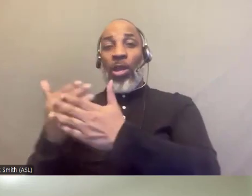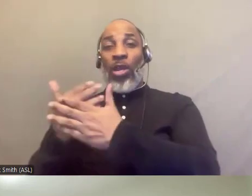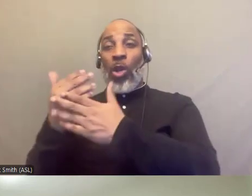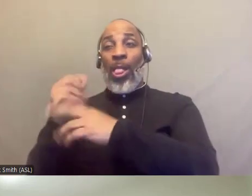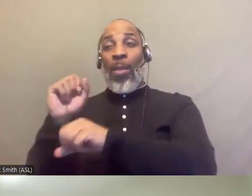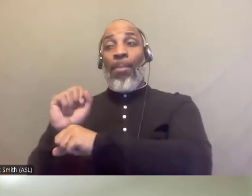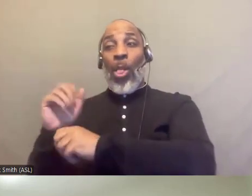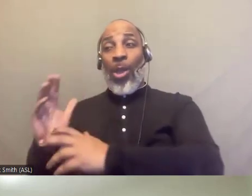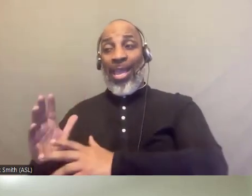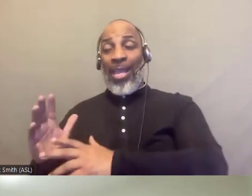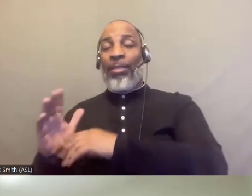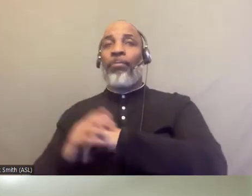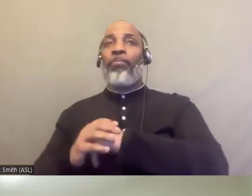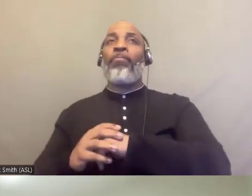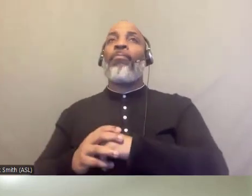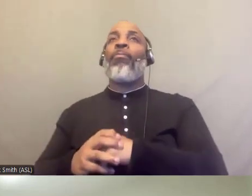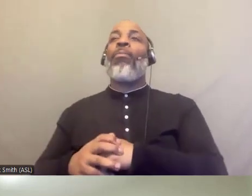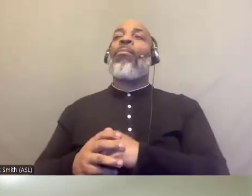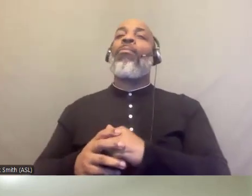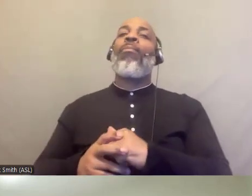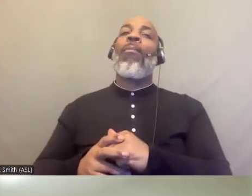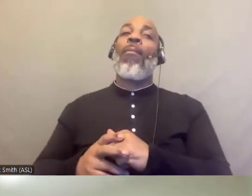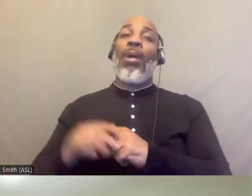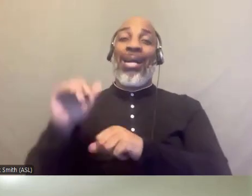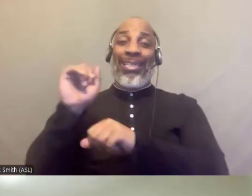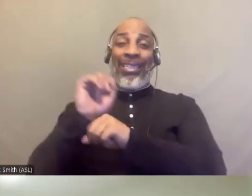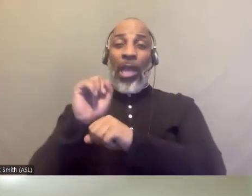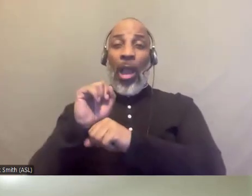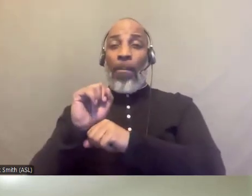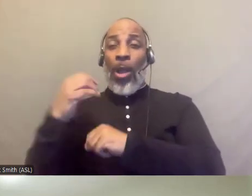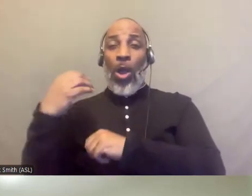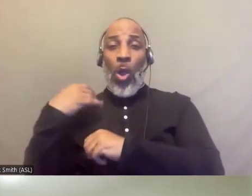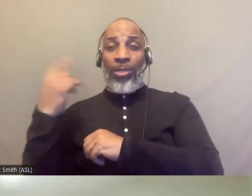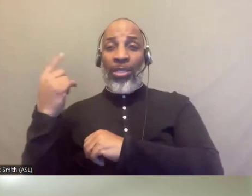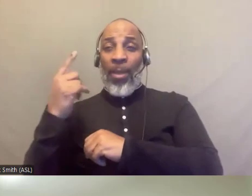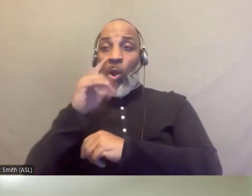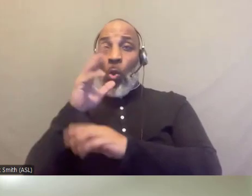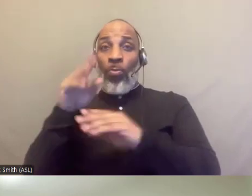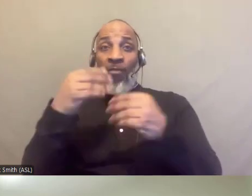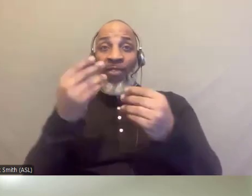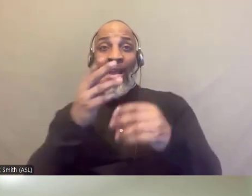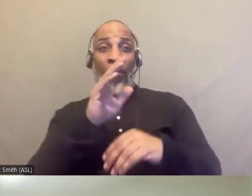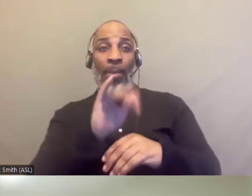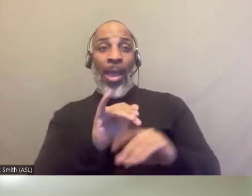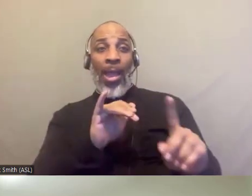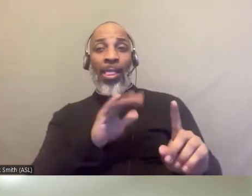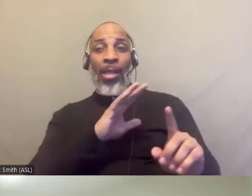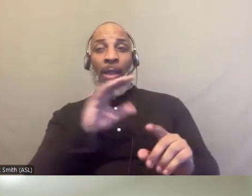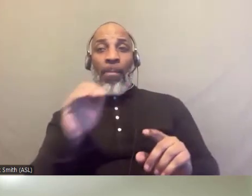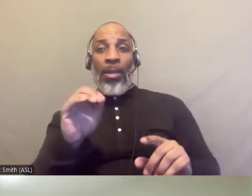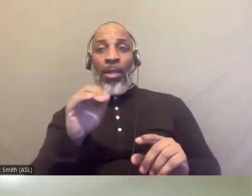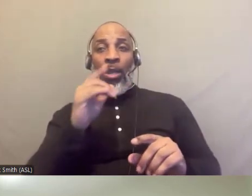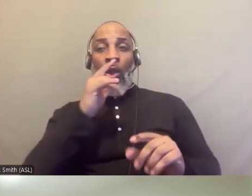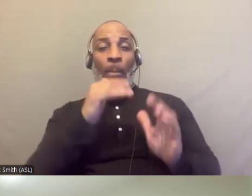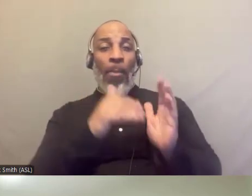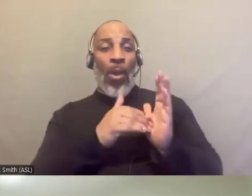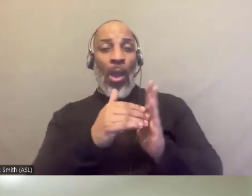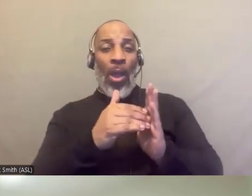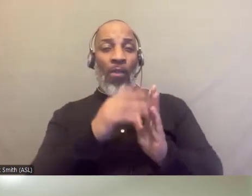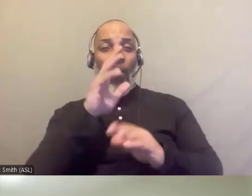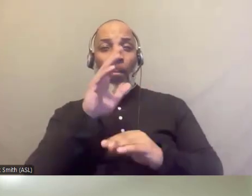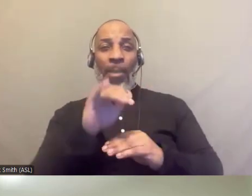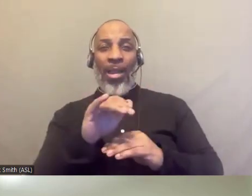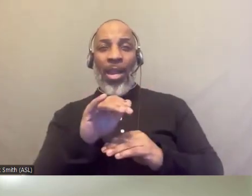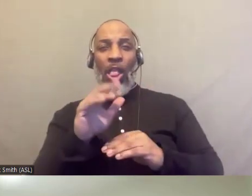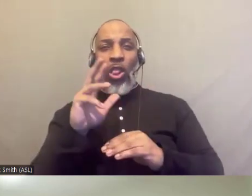employee. Job coach is someone who is either provided by The company, or more often, I think, provided by a